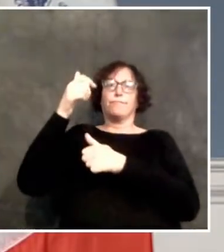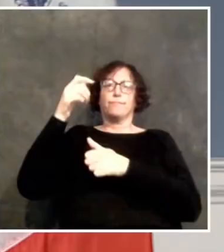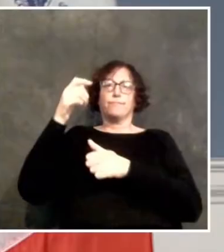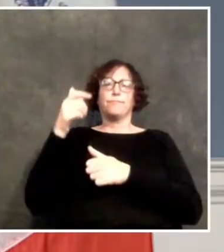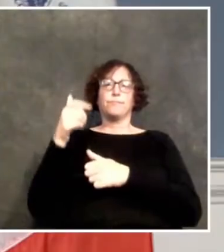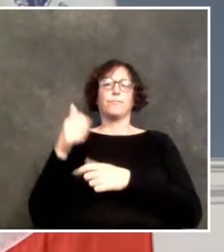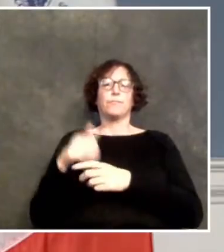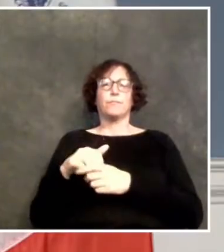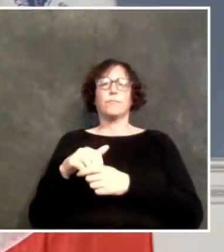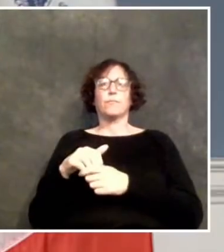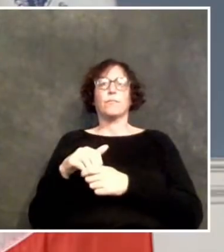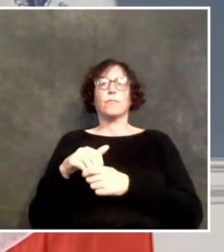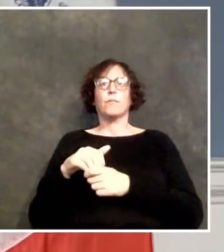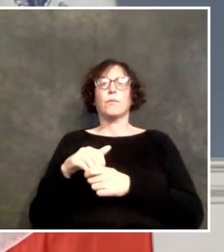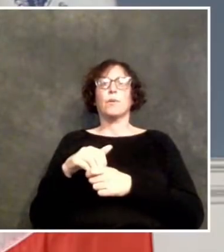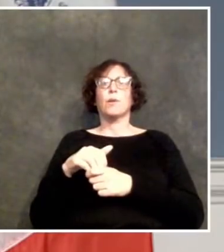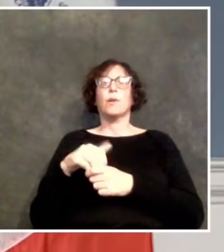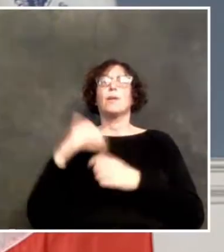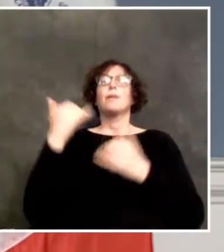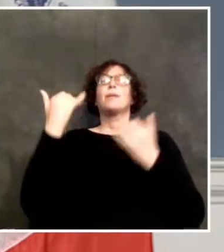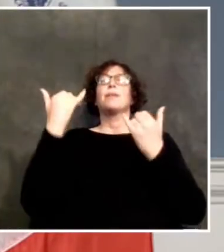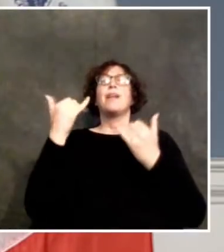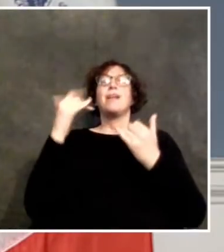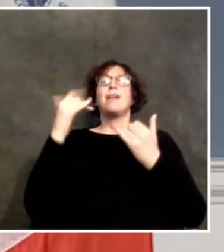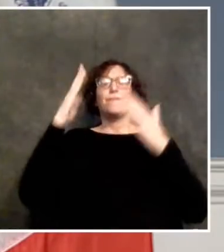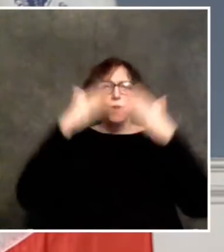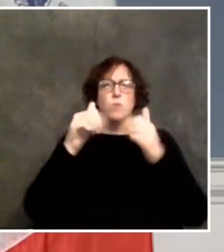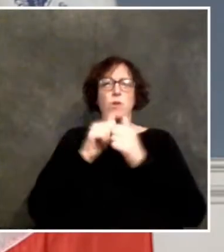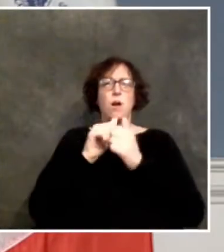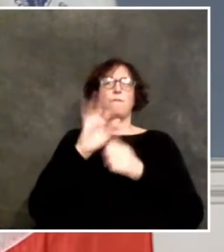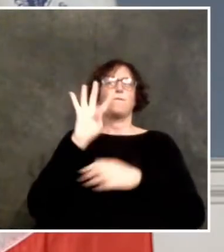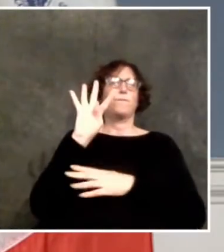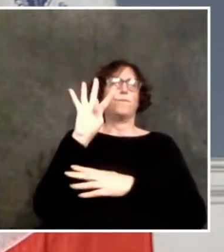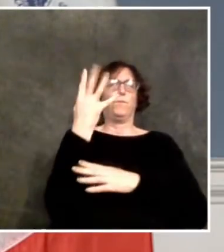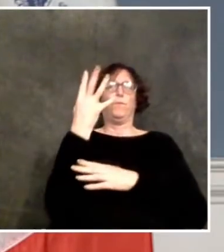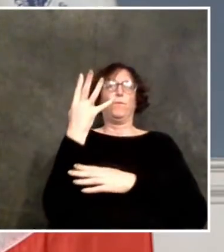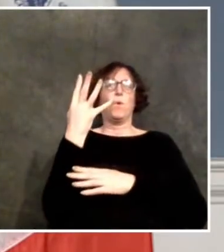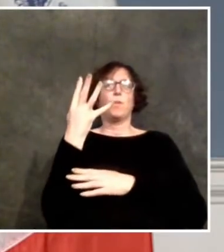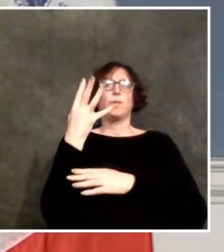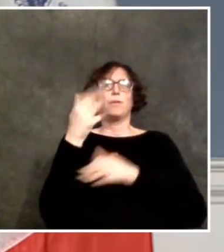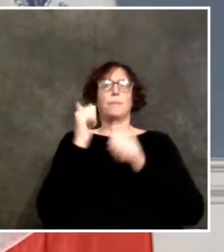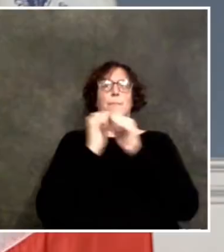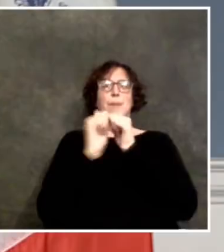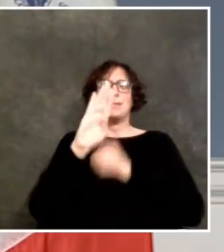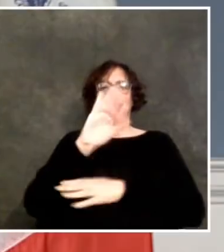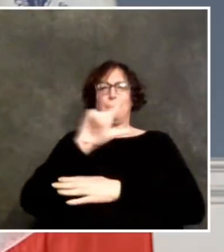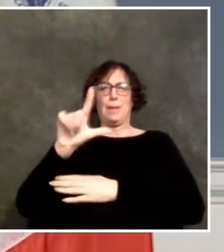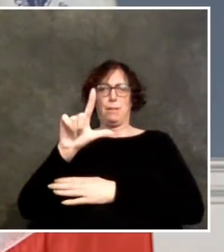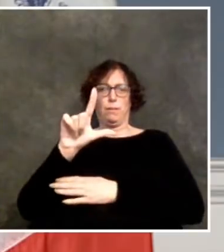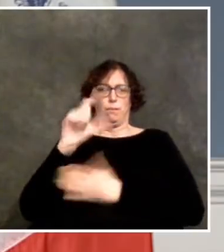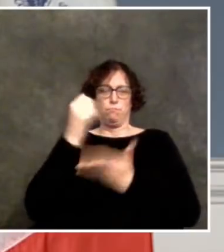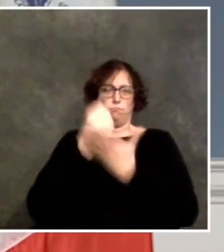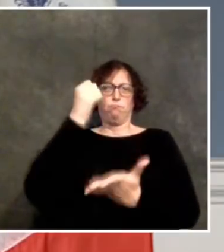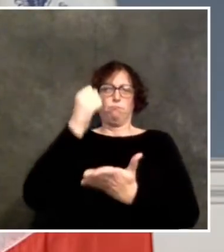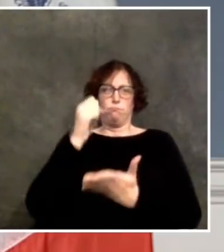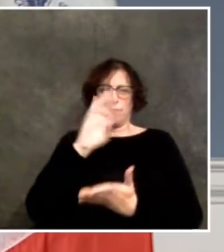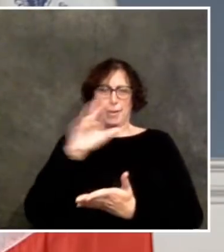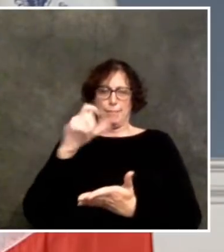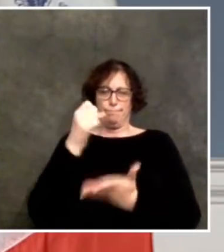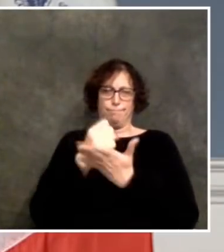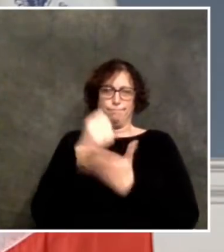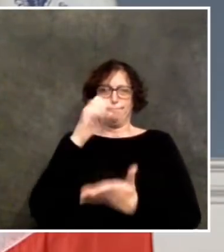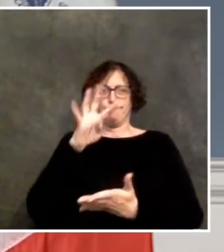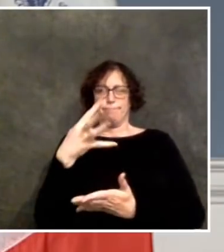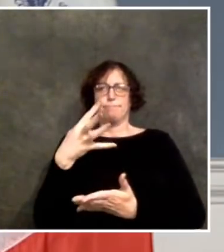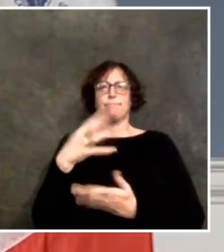fourth stimulus and making sure that that really helps states and cities fully address their lost revenue and fully address the extraordinary